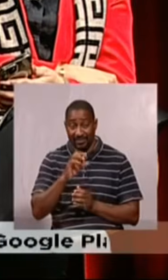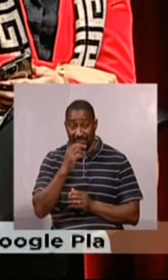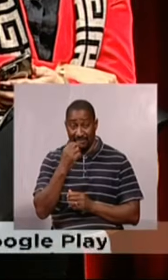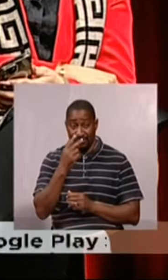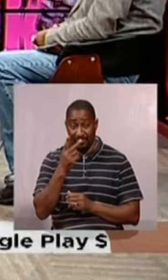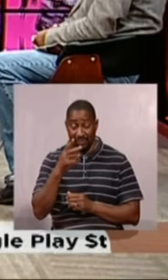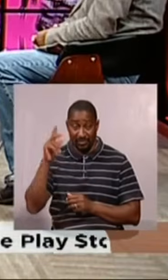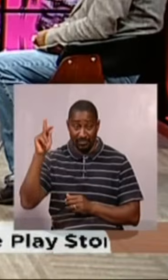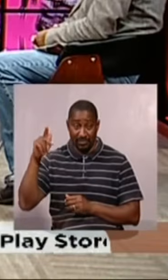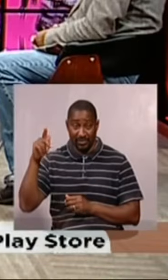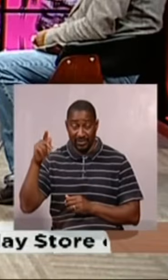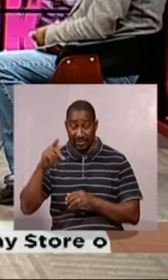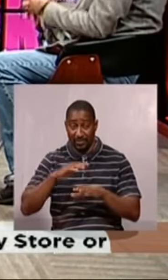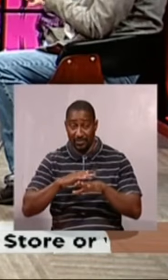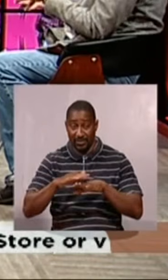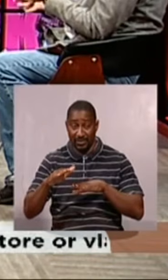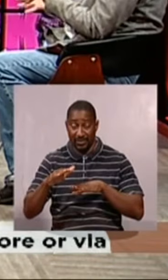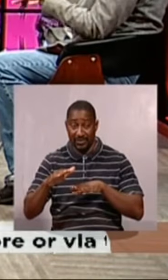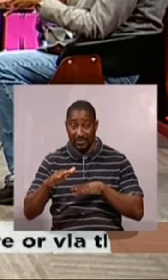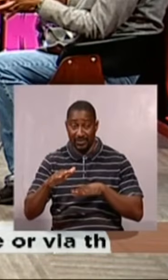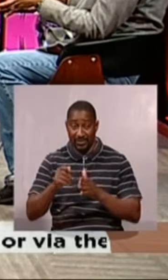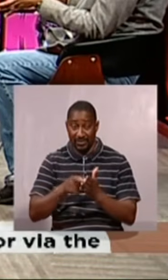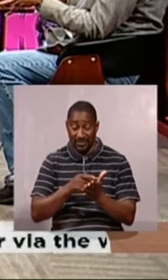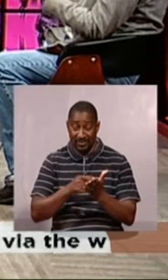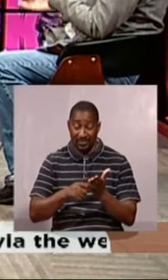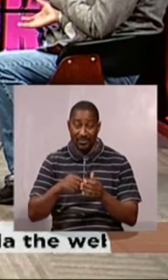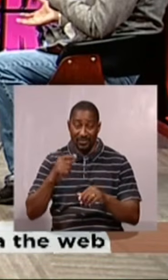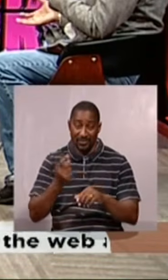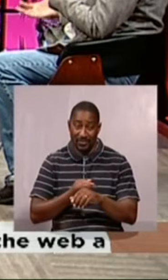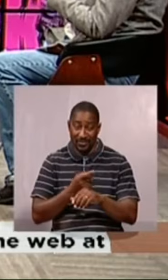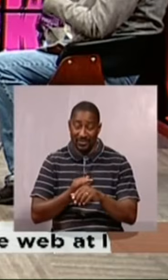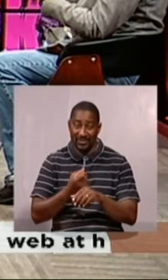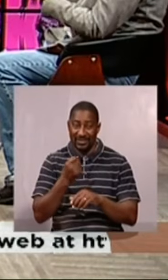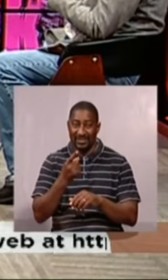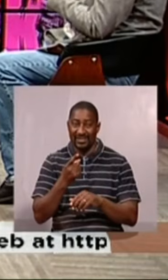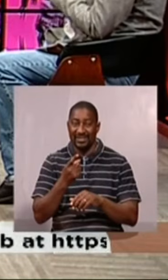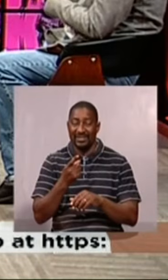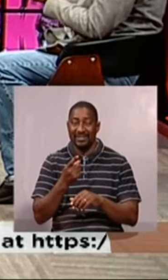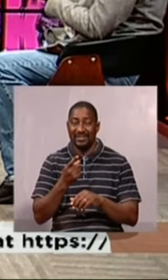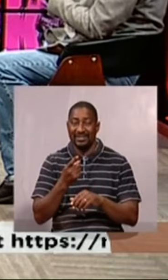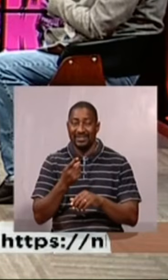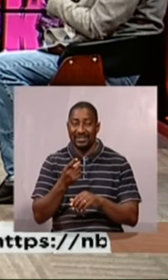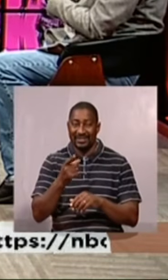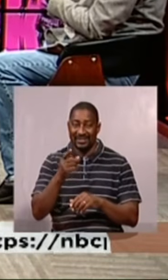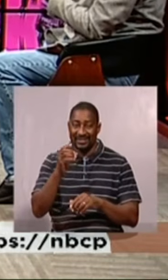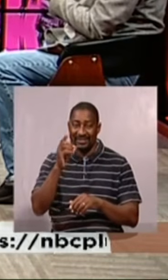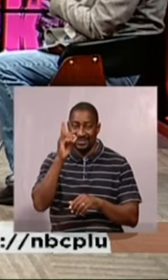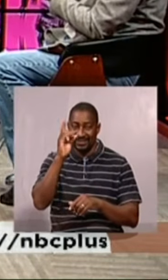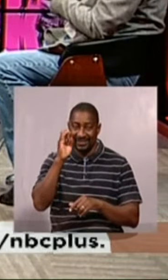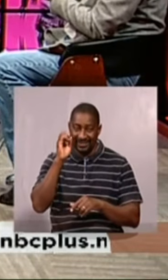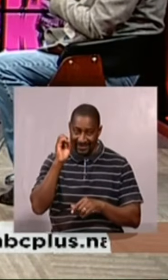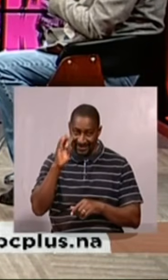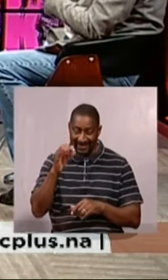in political context or elections context, you always see the word disinformation more than misinformation because it's intentional. It's